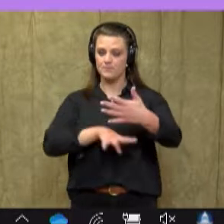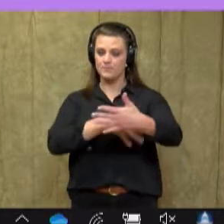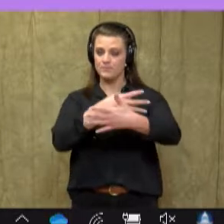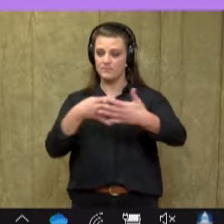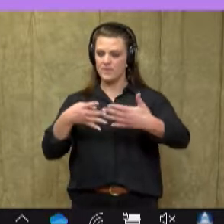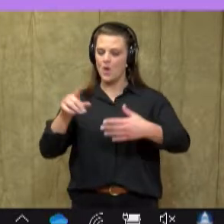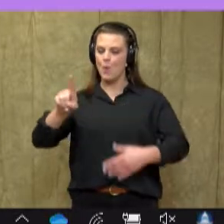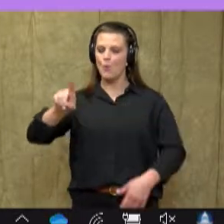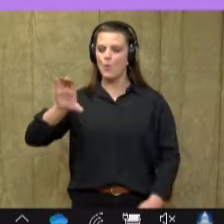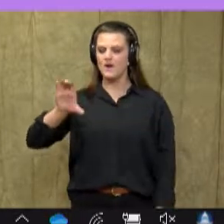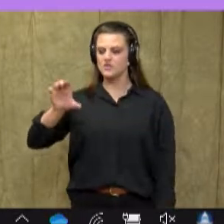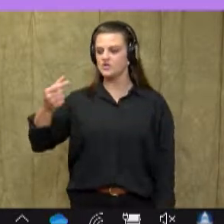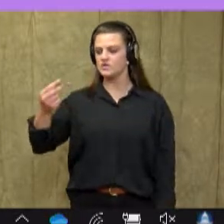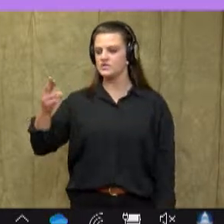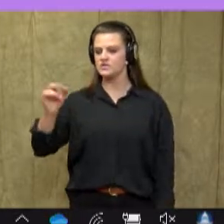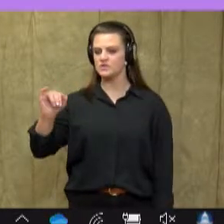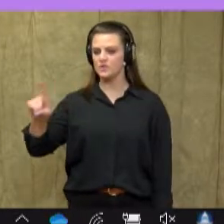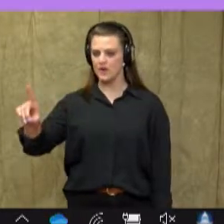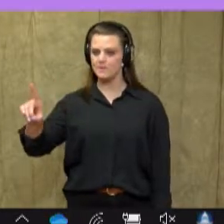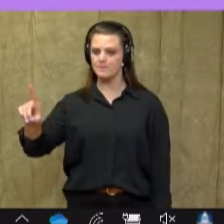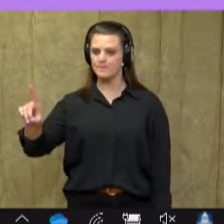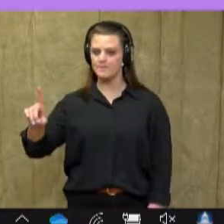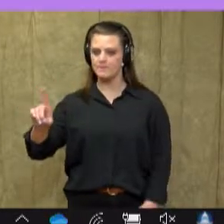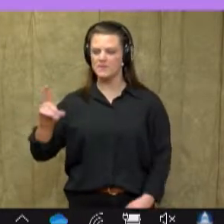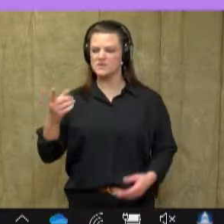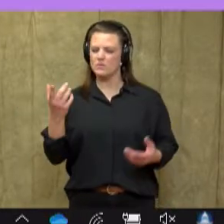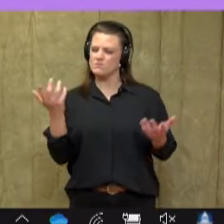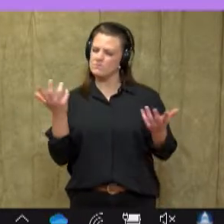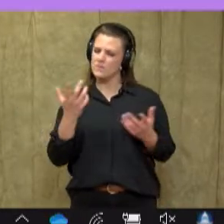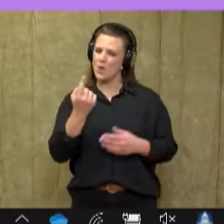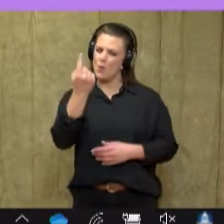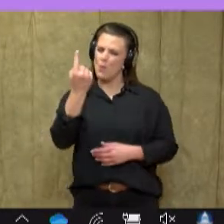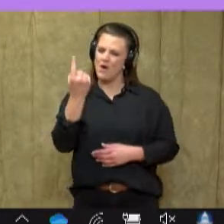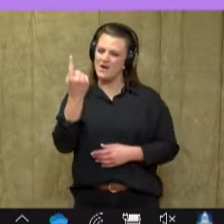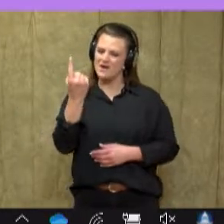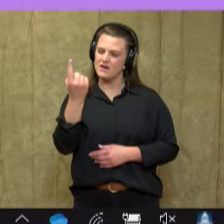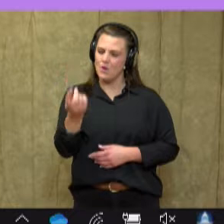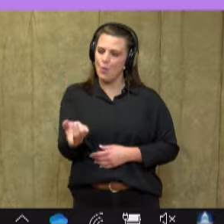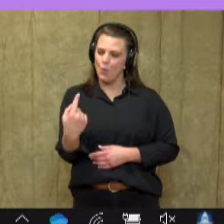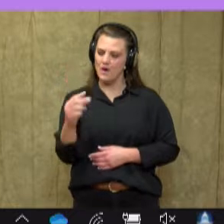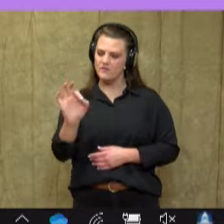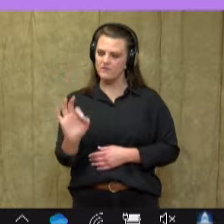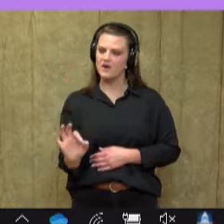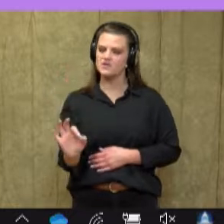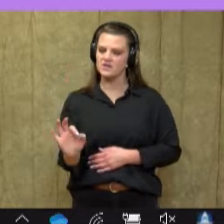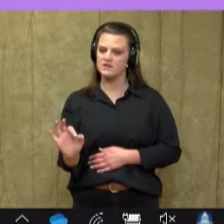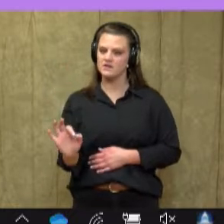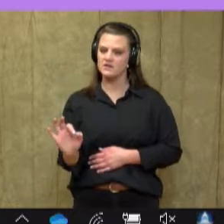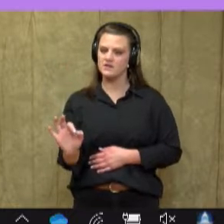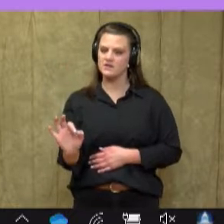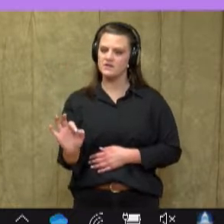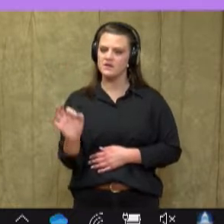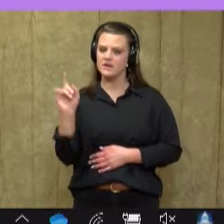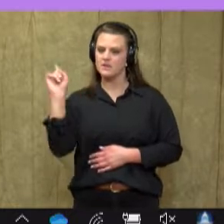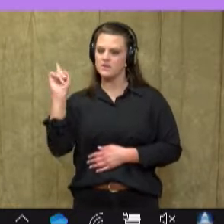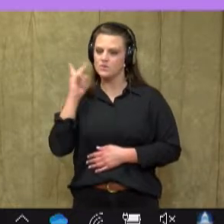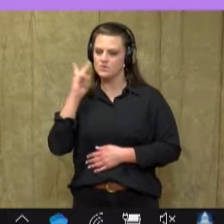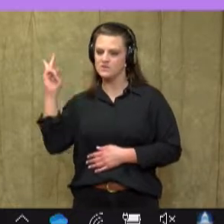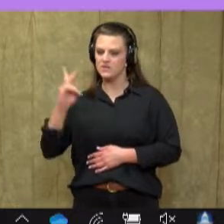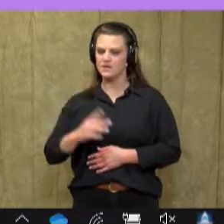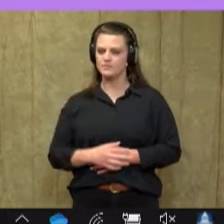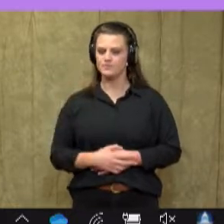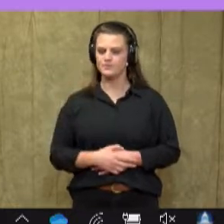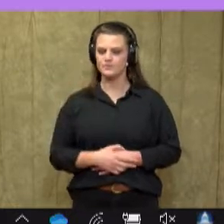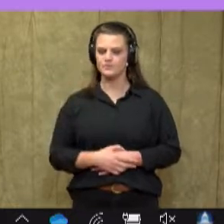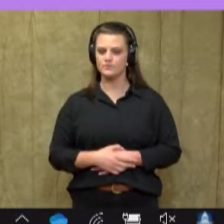here. What would be one fraction that you notice that's displayed on my hundreds grid? Well,